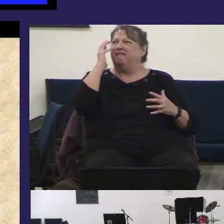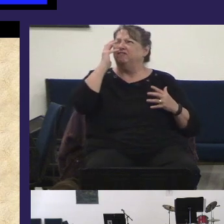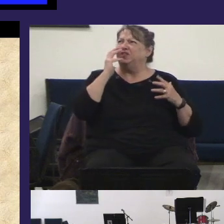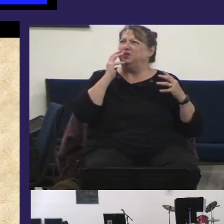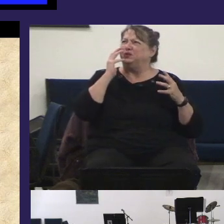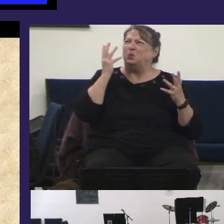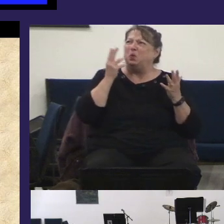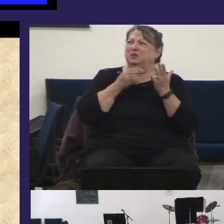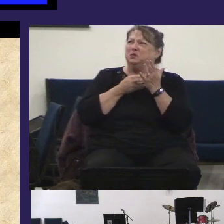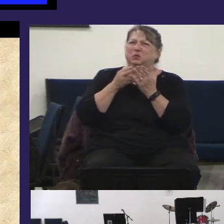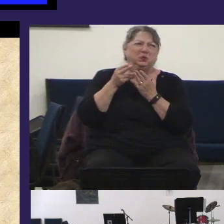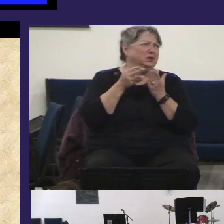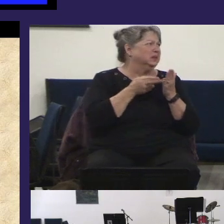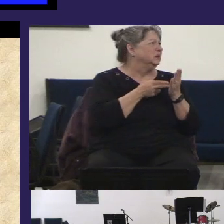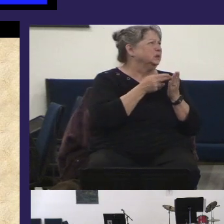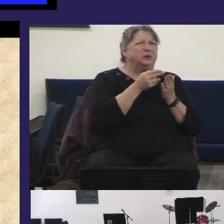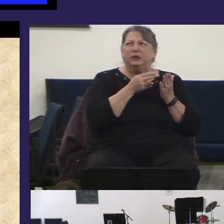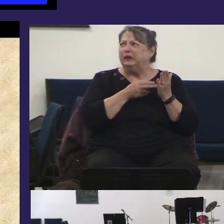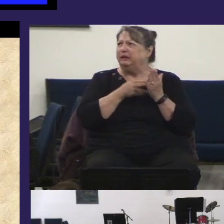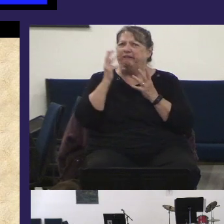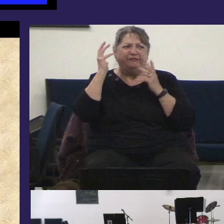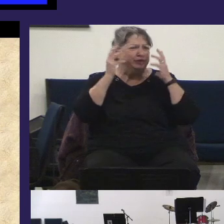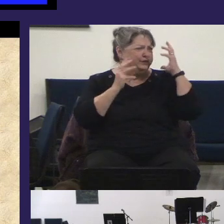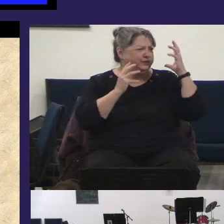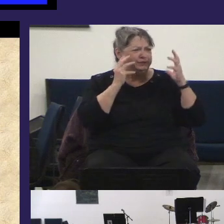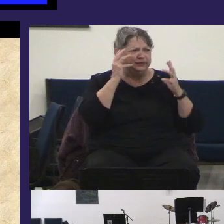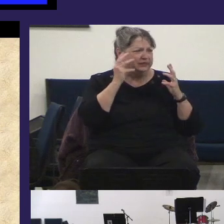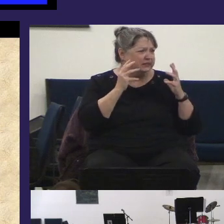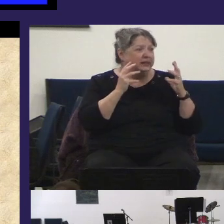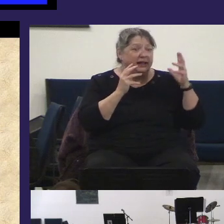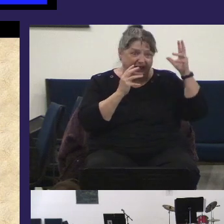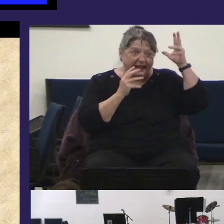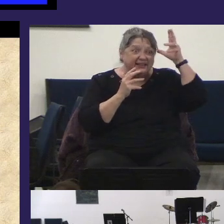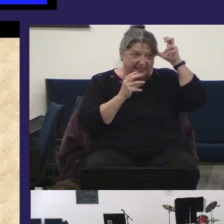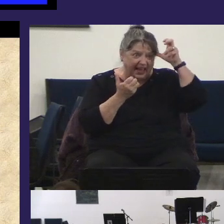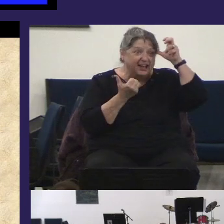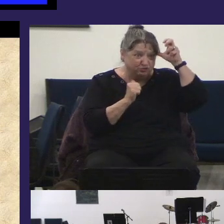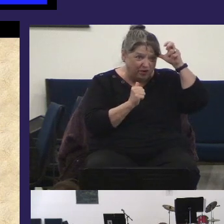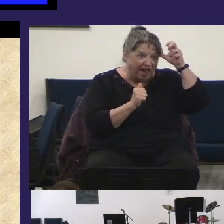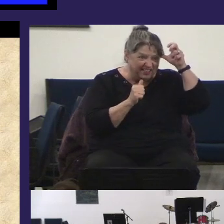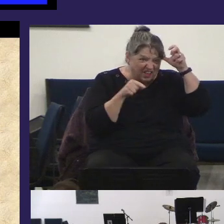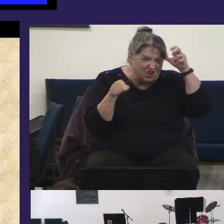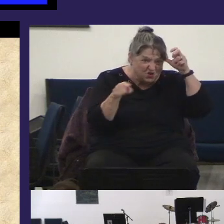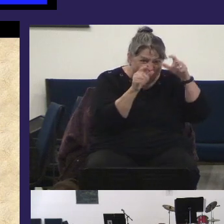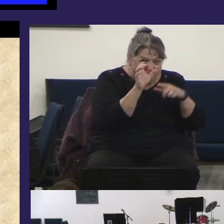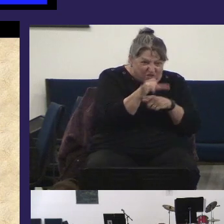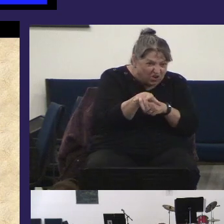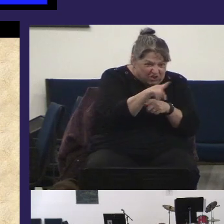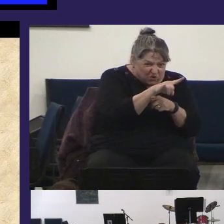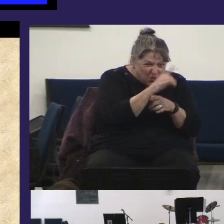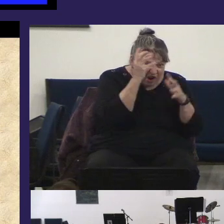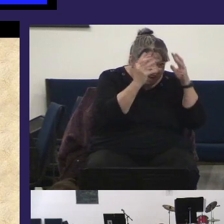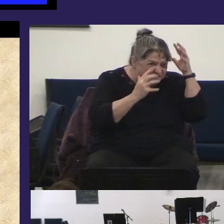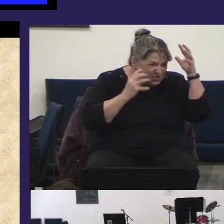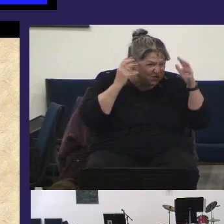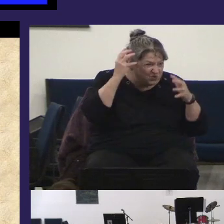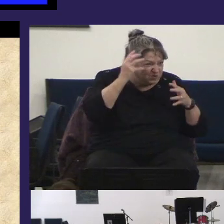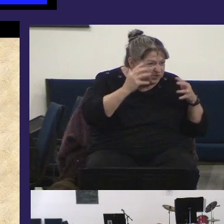will automatically become an easy target for his other attacks.